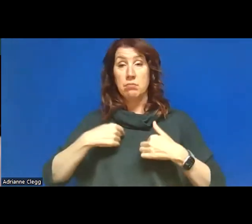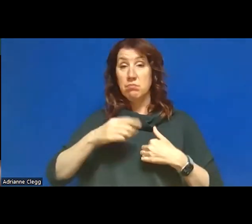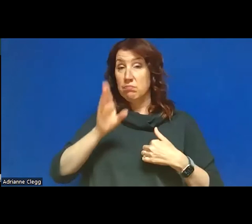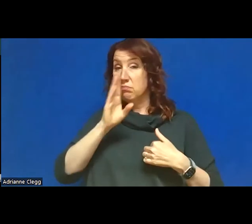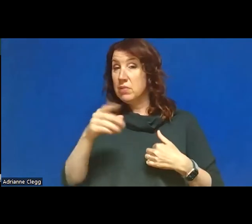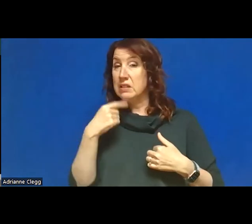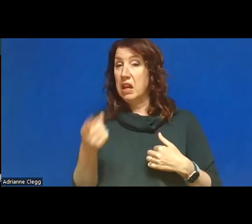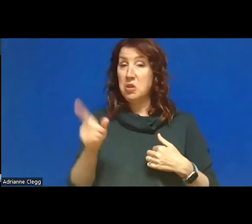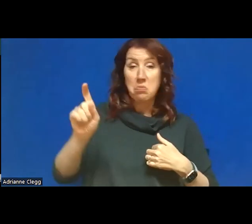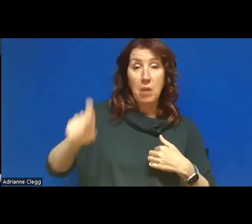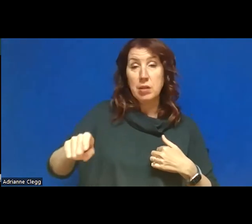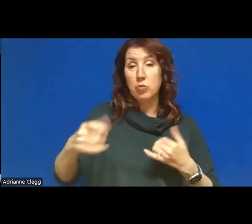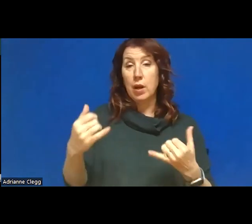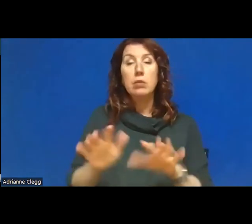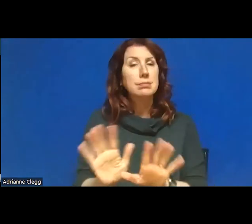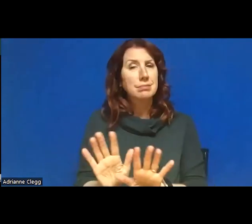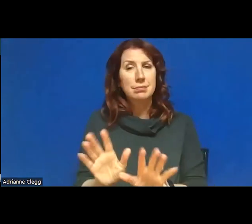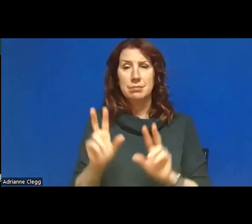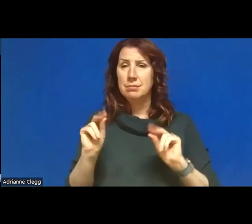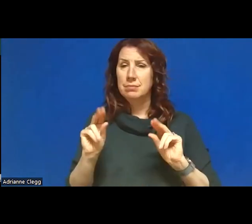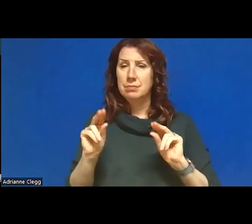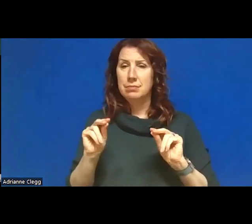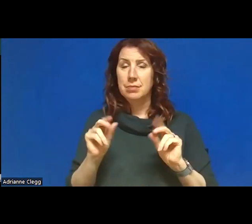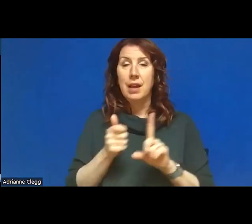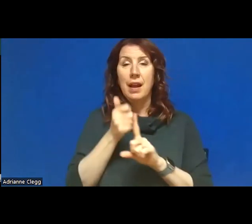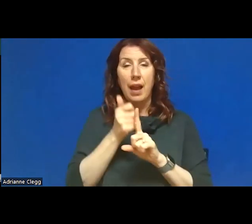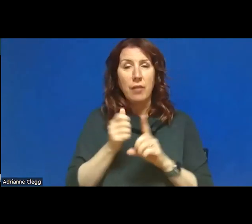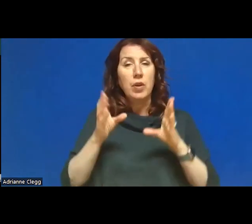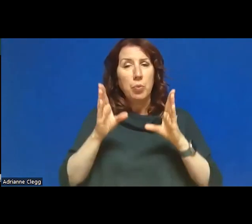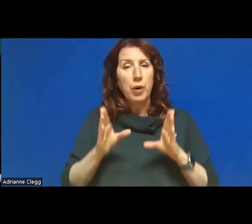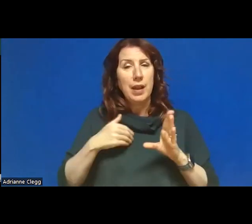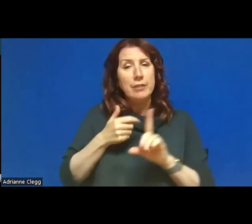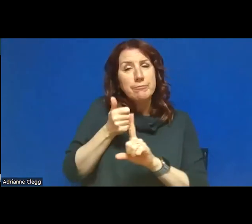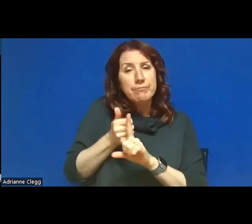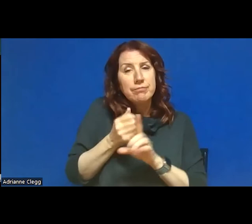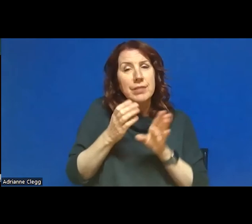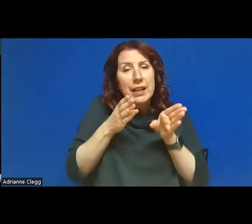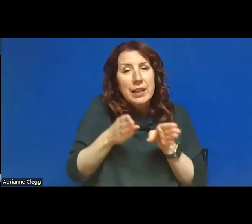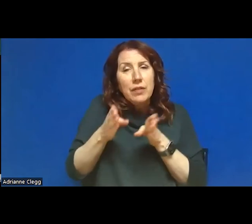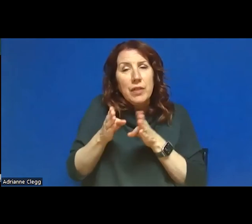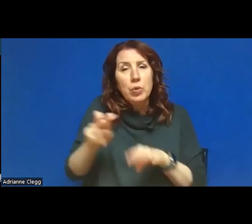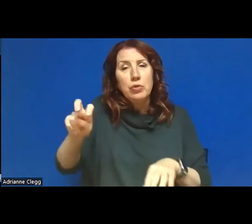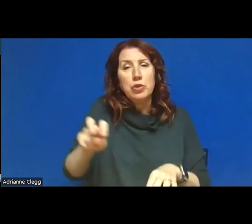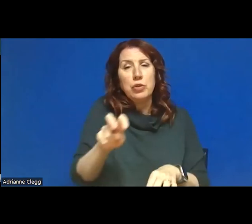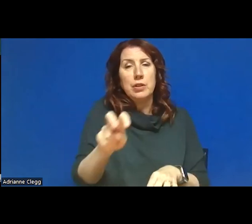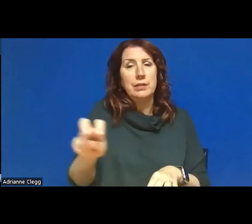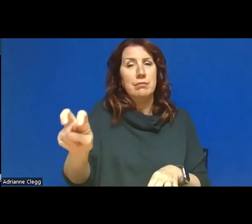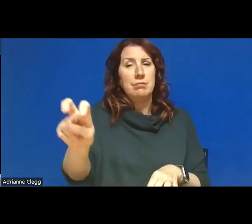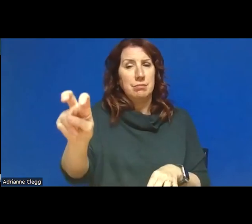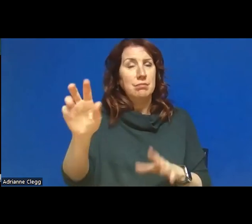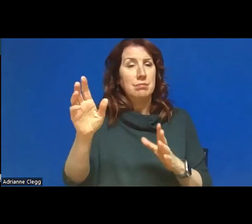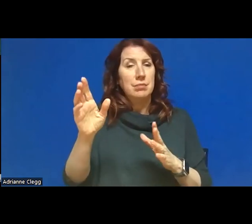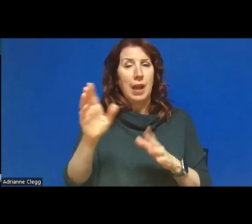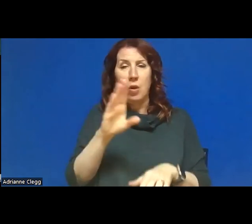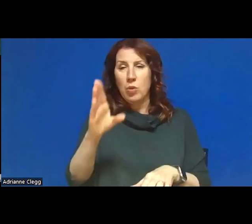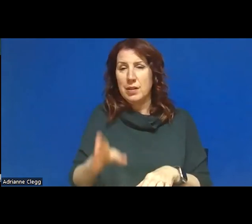that you have to right now. Everybody is on their own journey. I will never force, particularly Black and